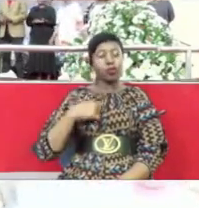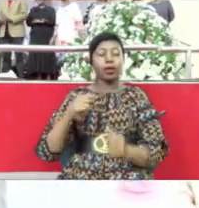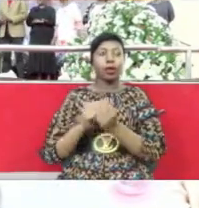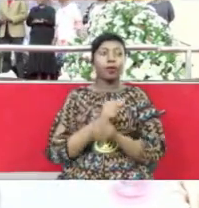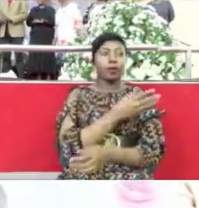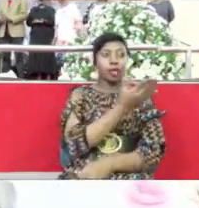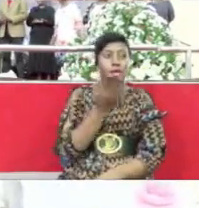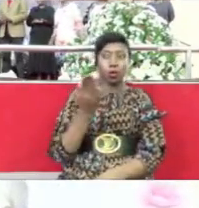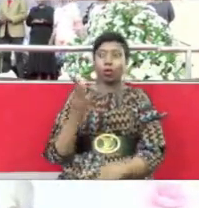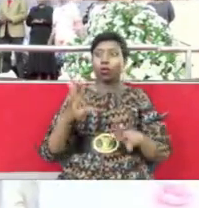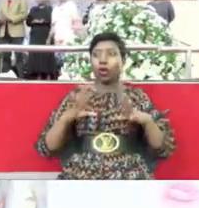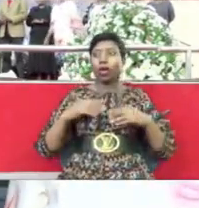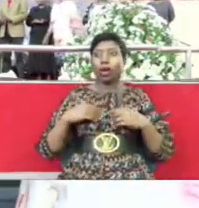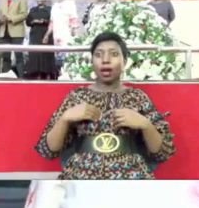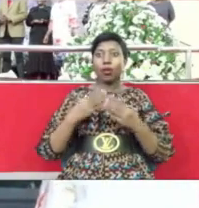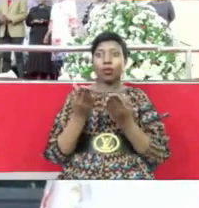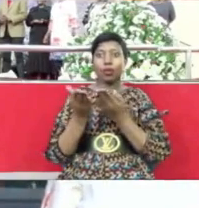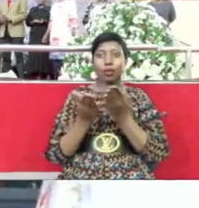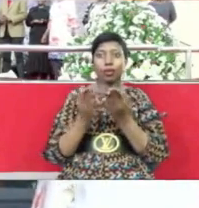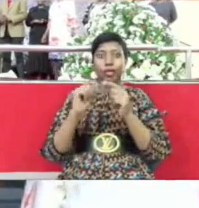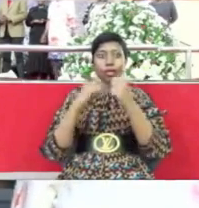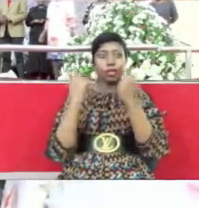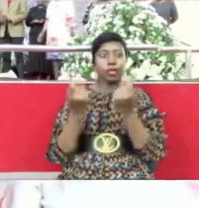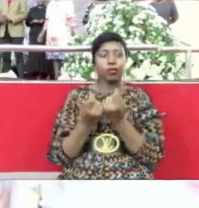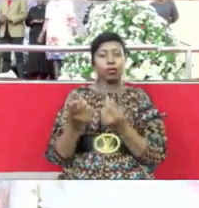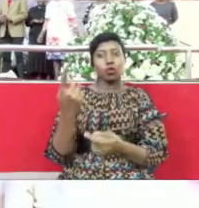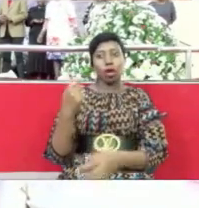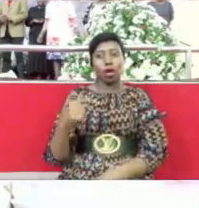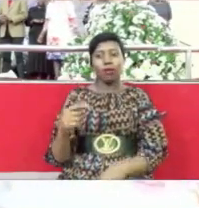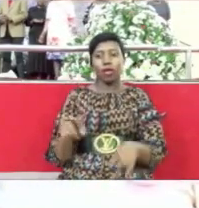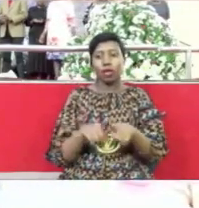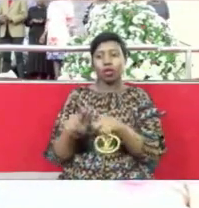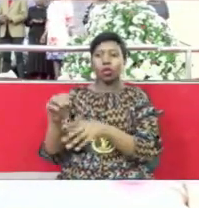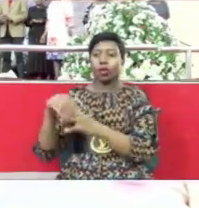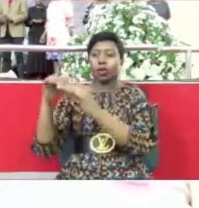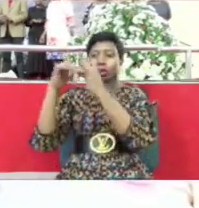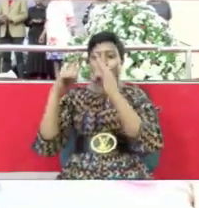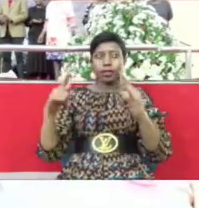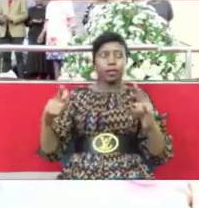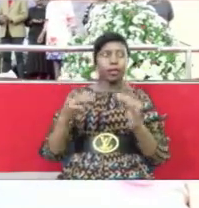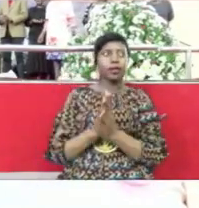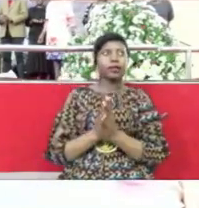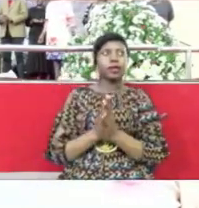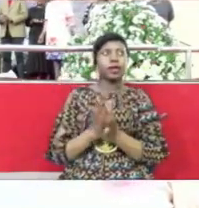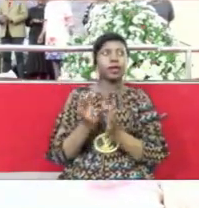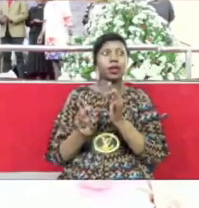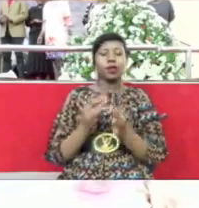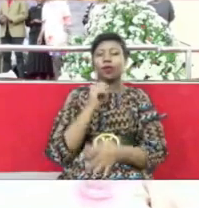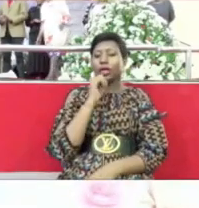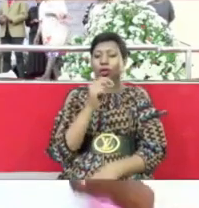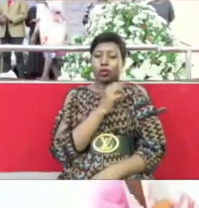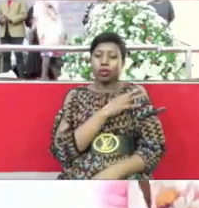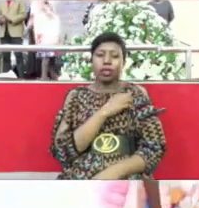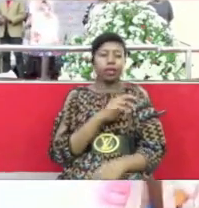team to come. They'll come all over. Atakule kwa hema. If you are not afraid or scared, just stay. But if you are,